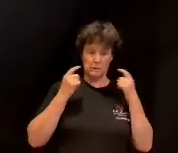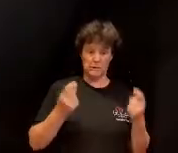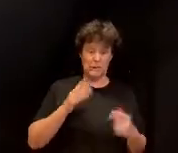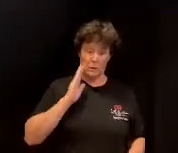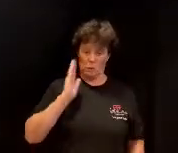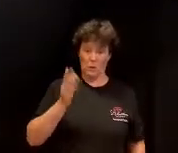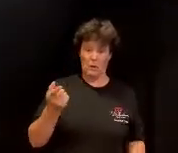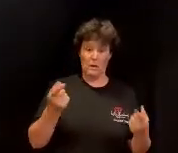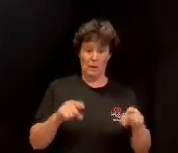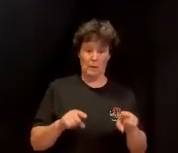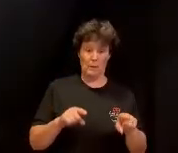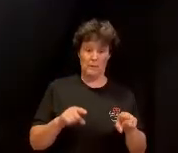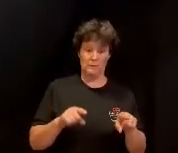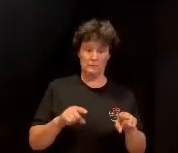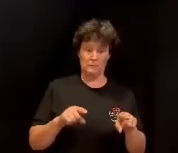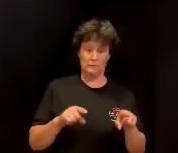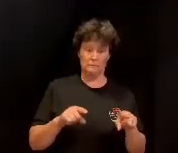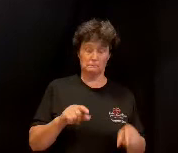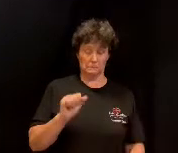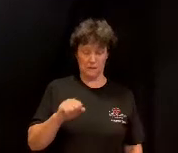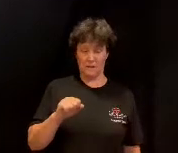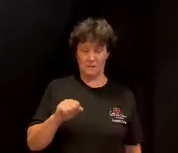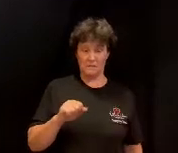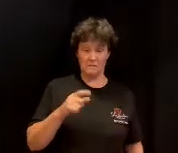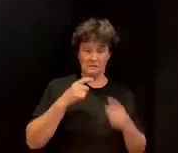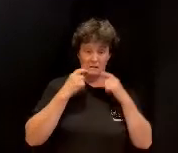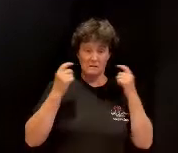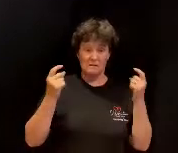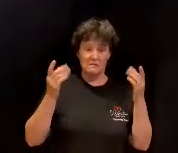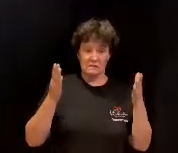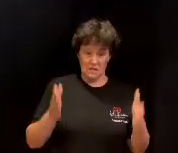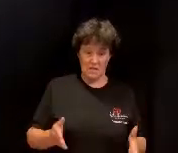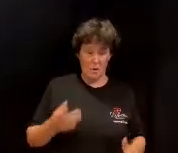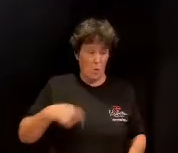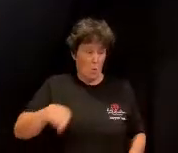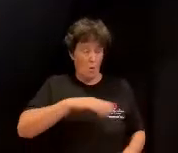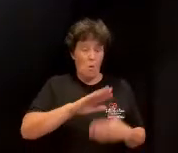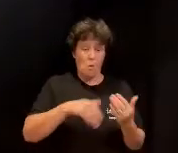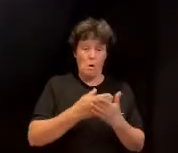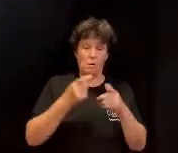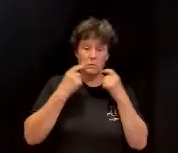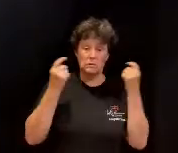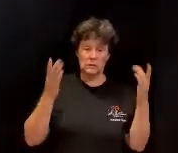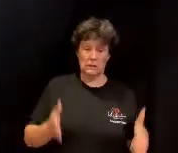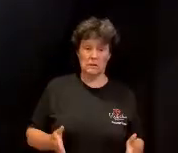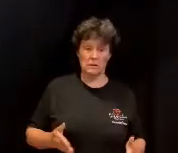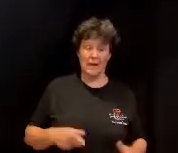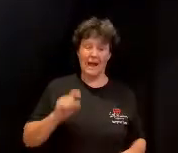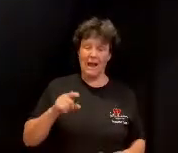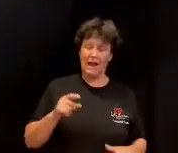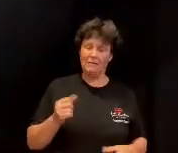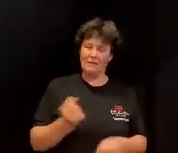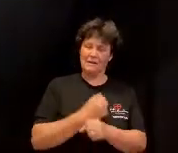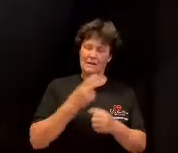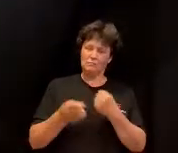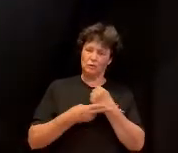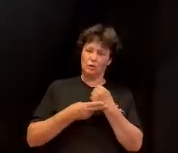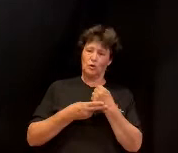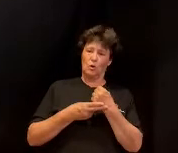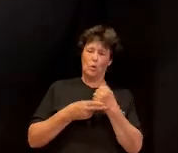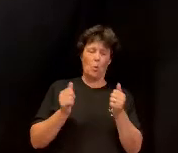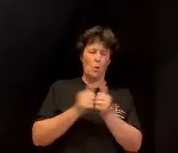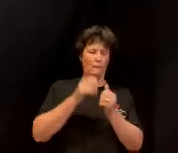Right? That's what they do. And we got to begin to get secure in our faith and who we are,